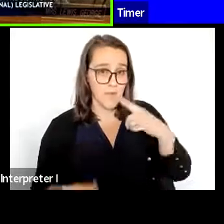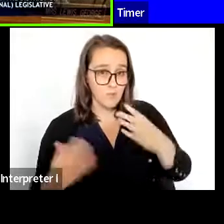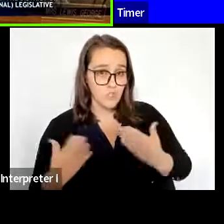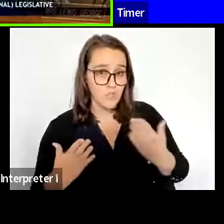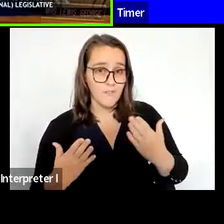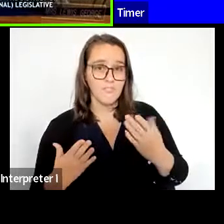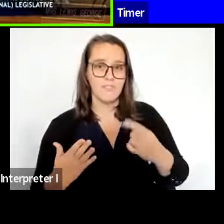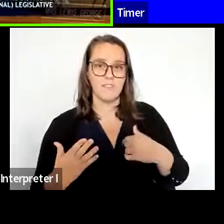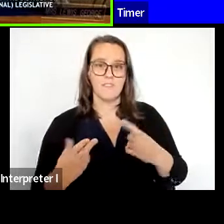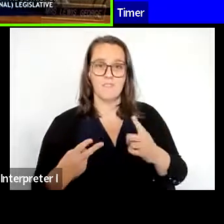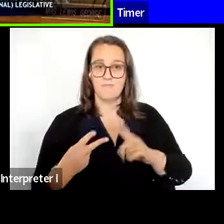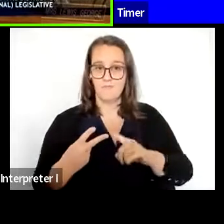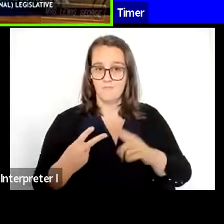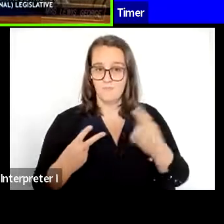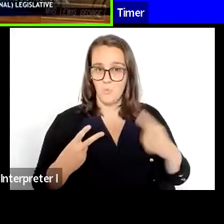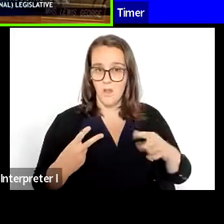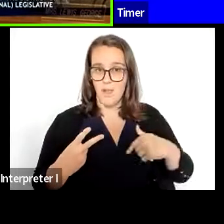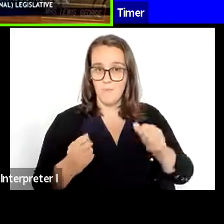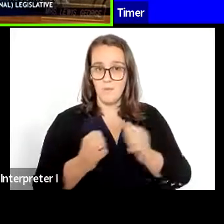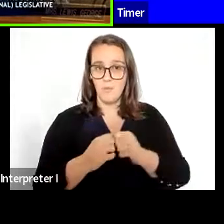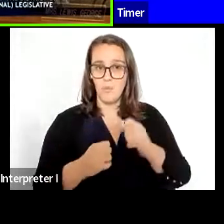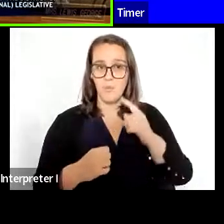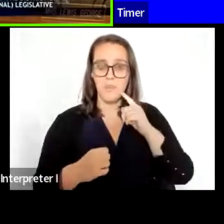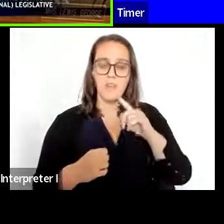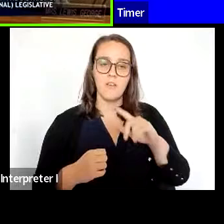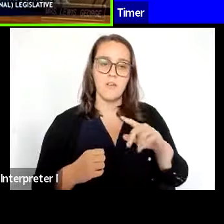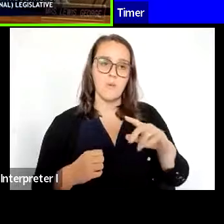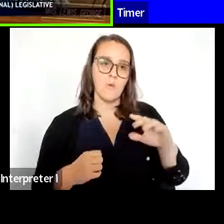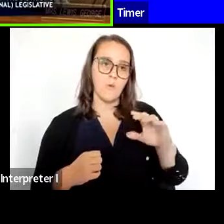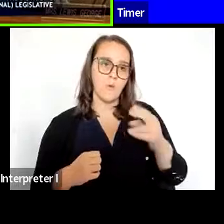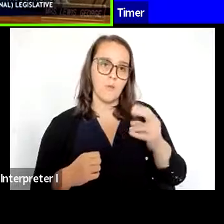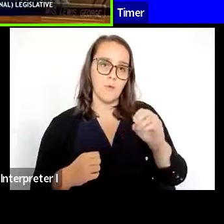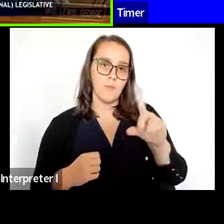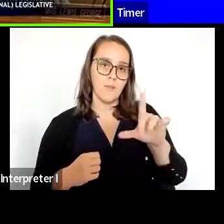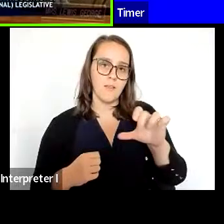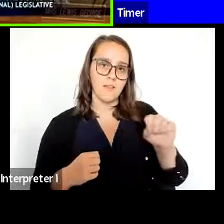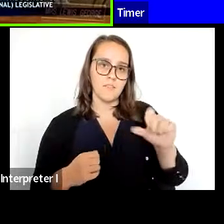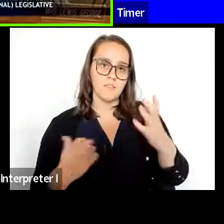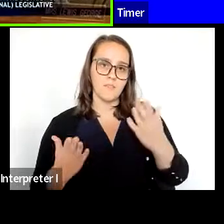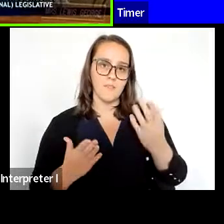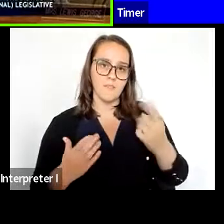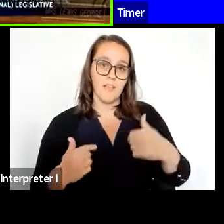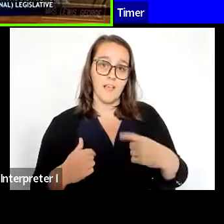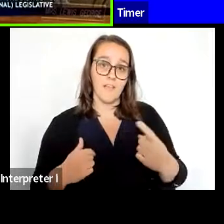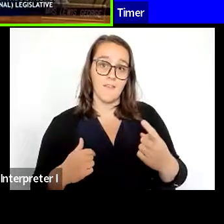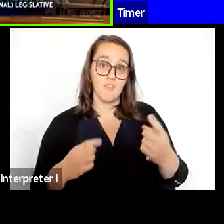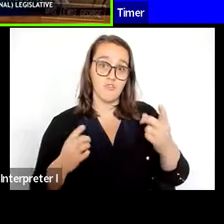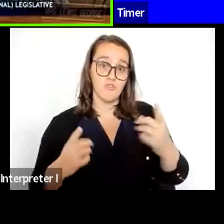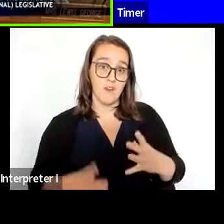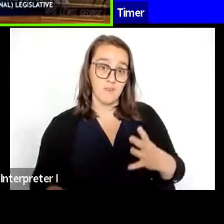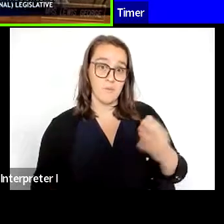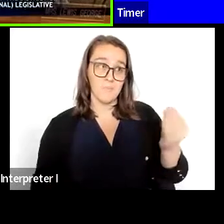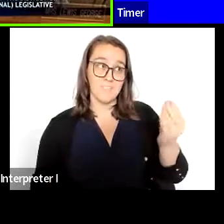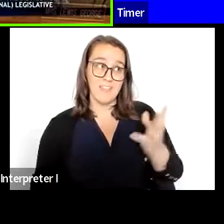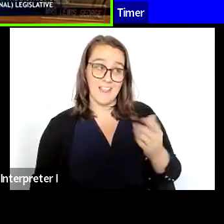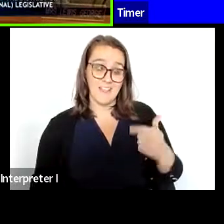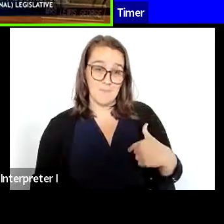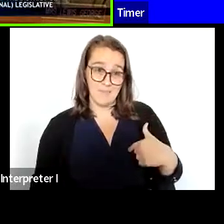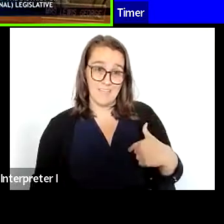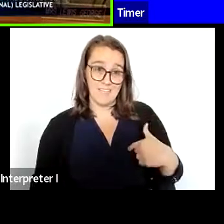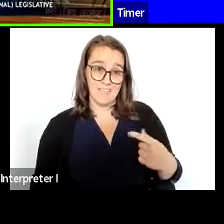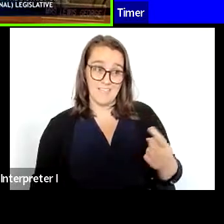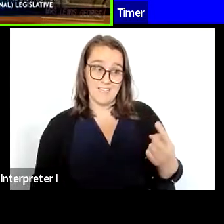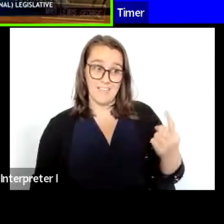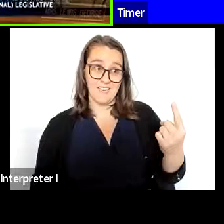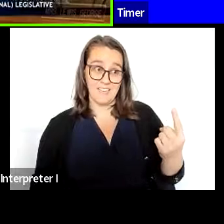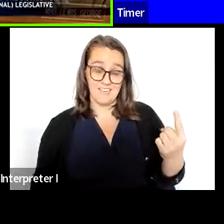happening in our homeless services continuum. And so I have a director who's telling me one thing,